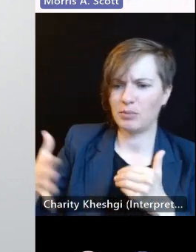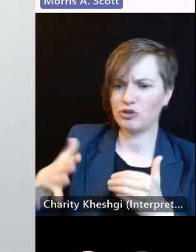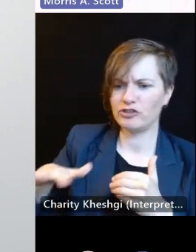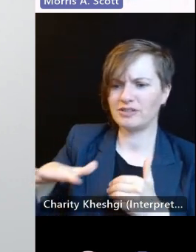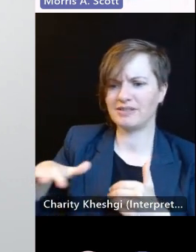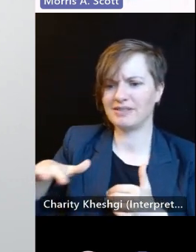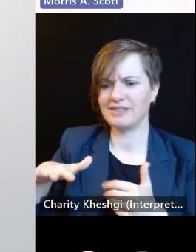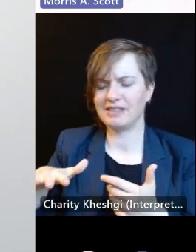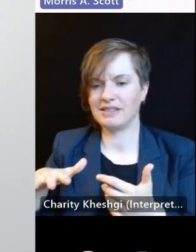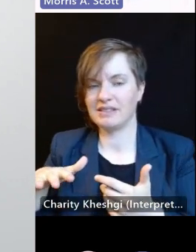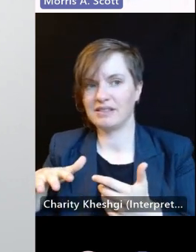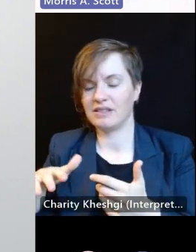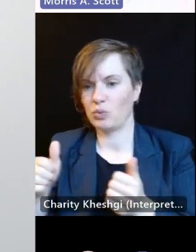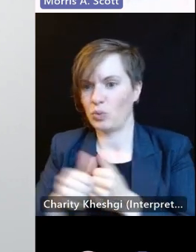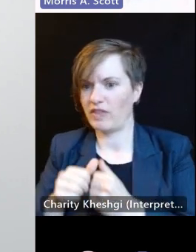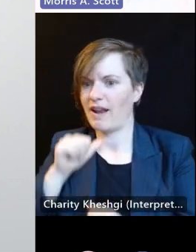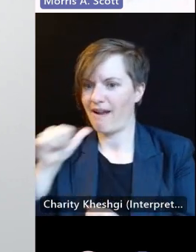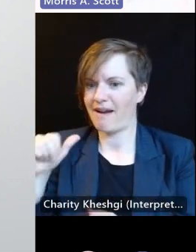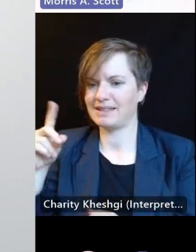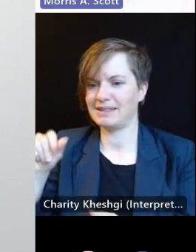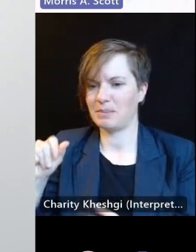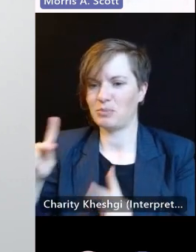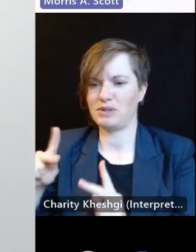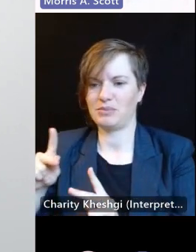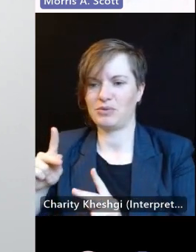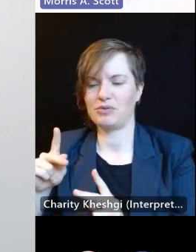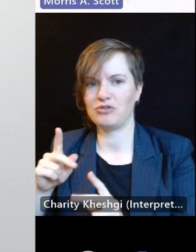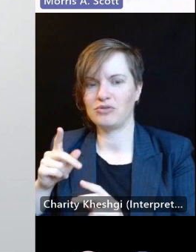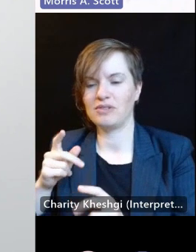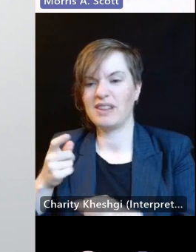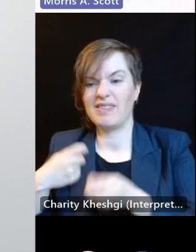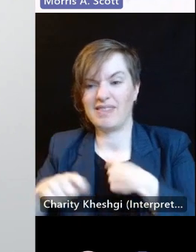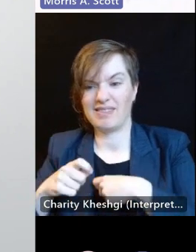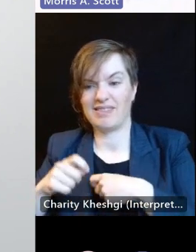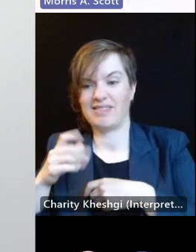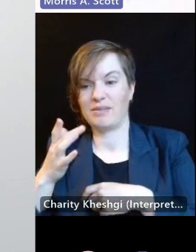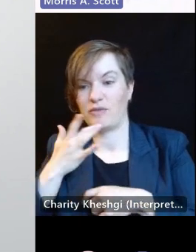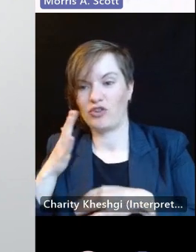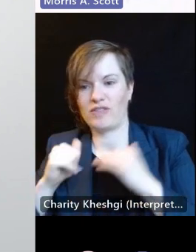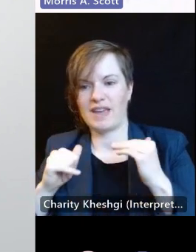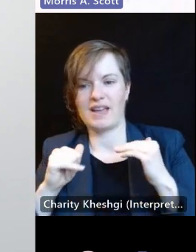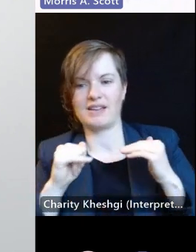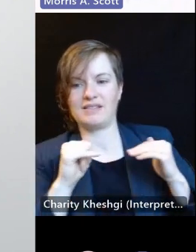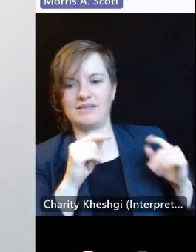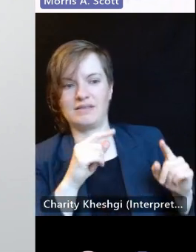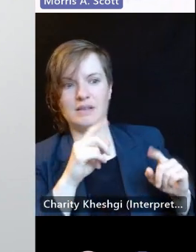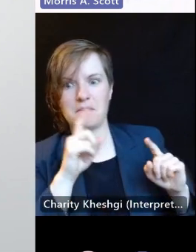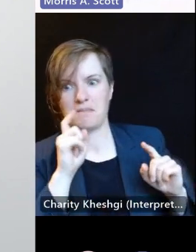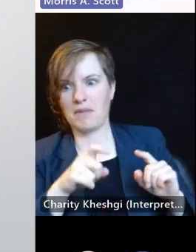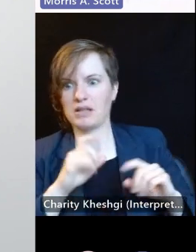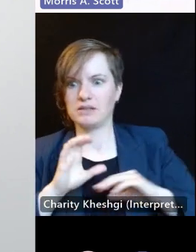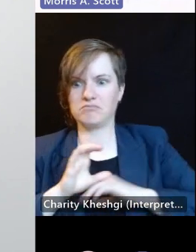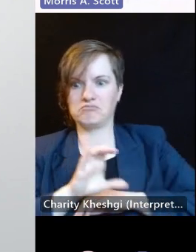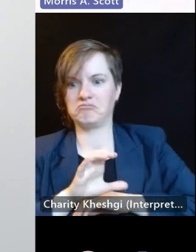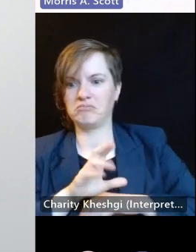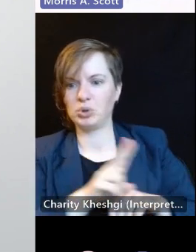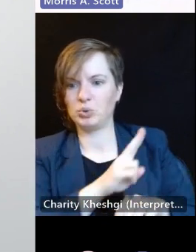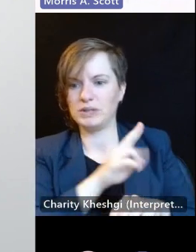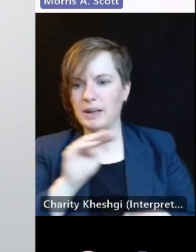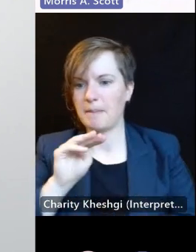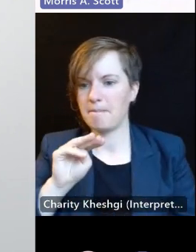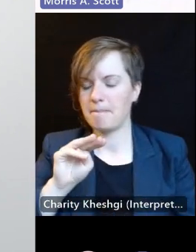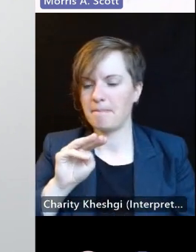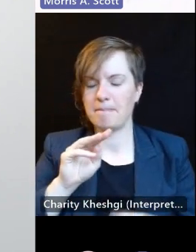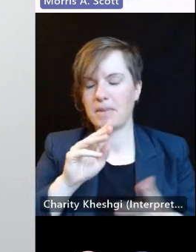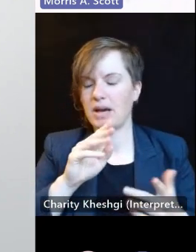be forced to use medical shelters. And mass shelters must provide accommodations and resources to